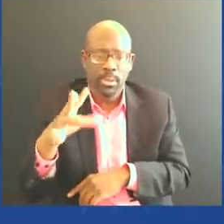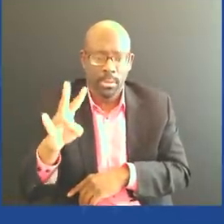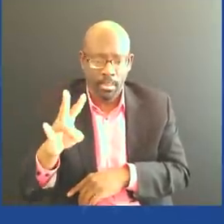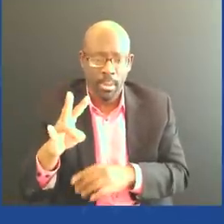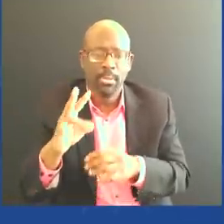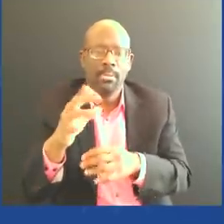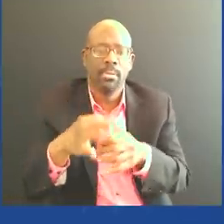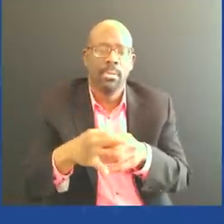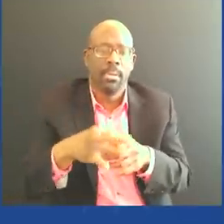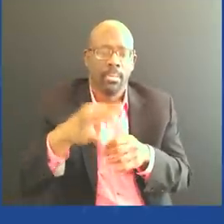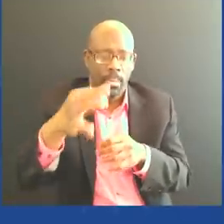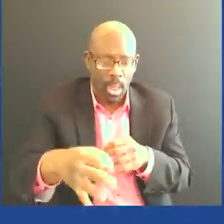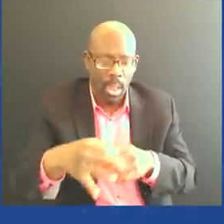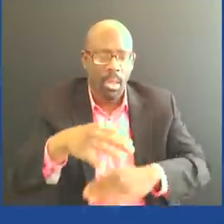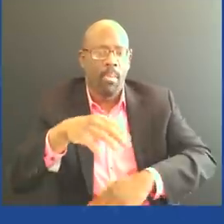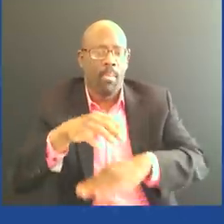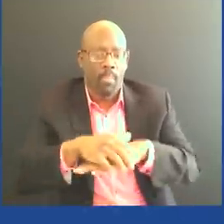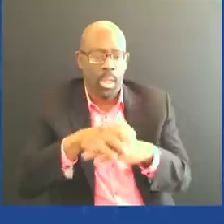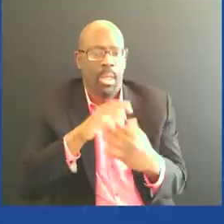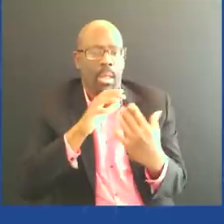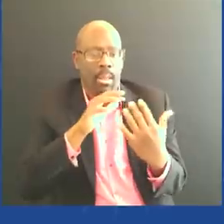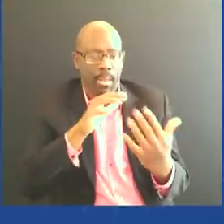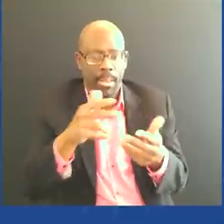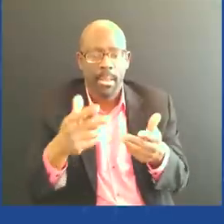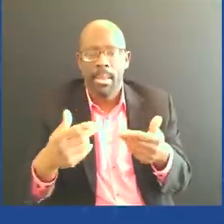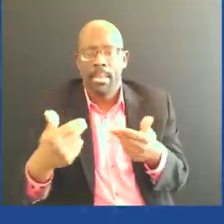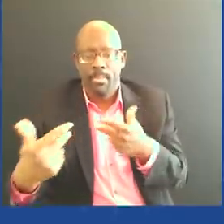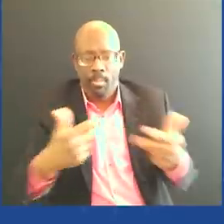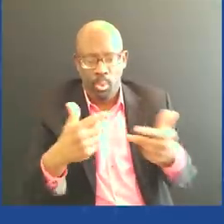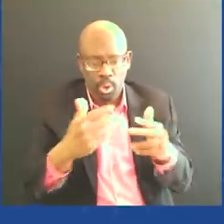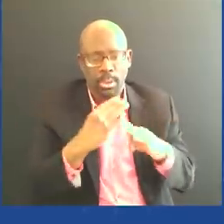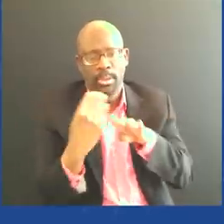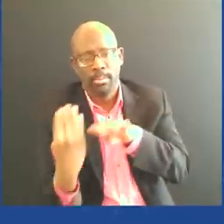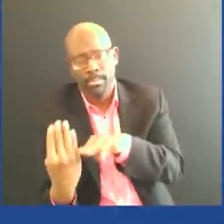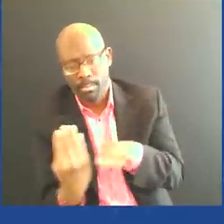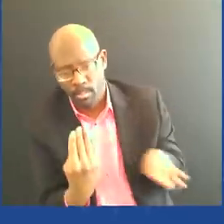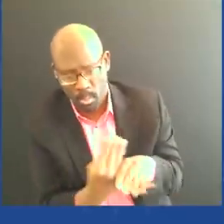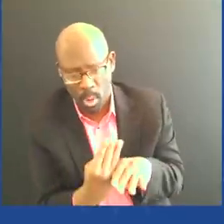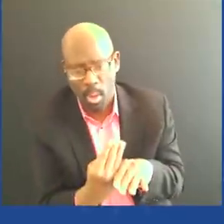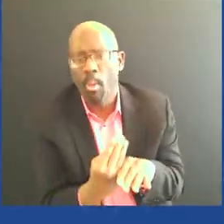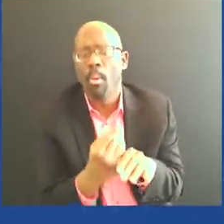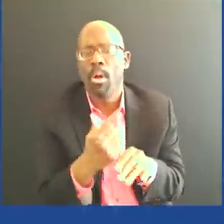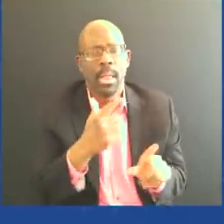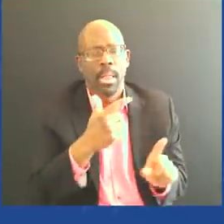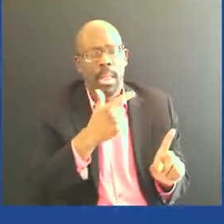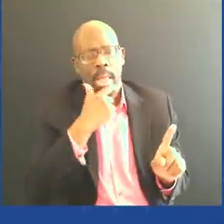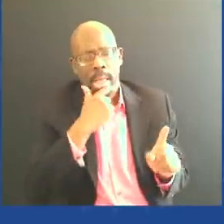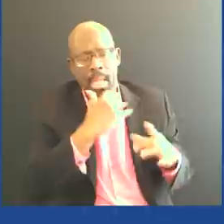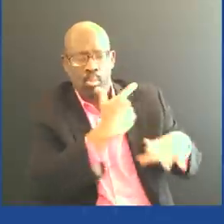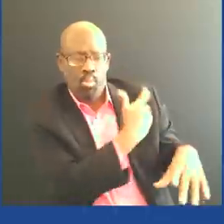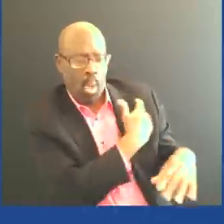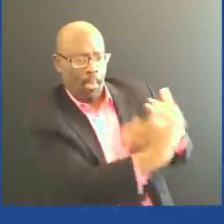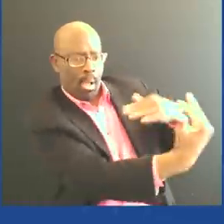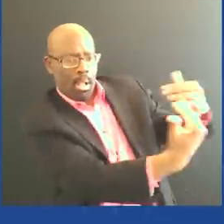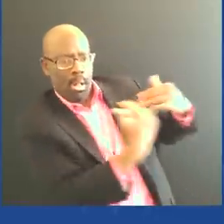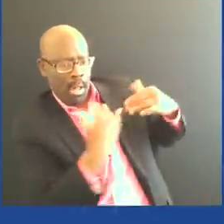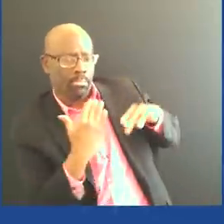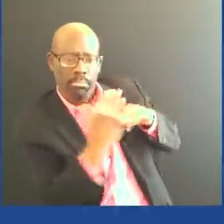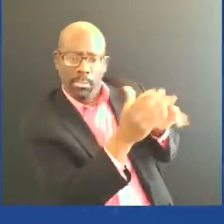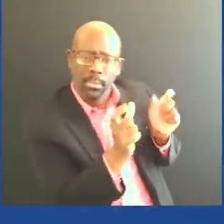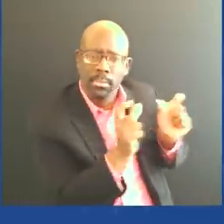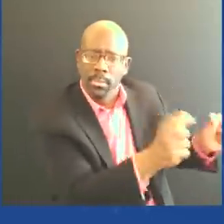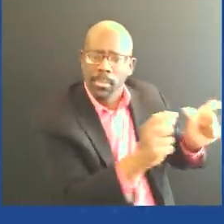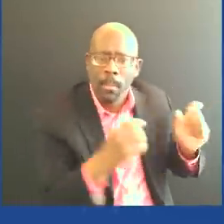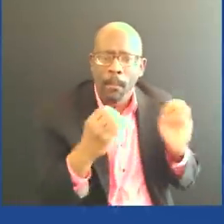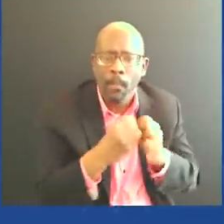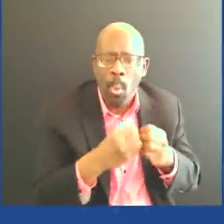thus impeding the ability of the British Army to resupply in their battle against us for our War of Independence. The sixth